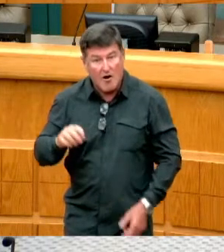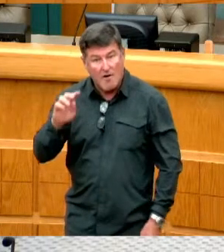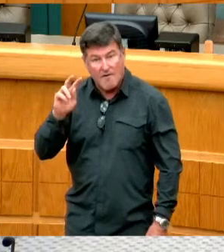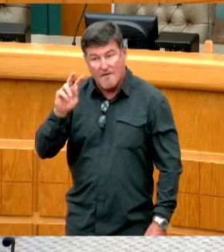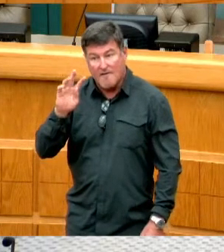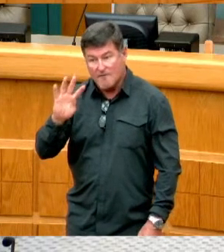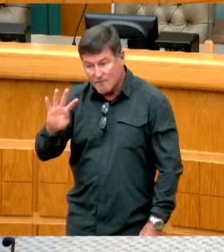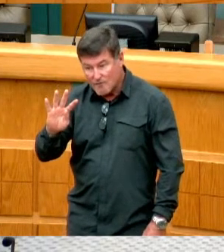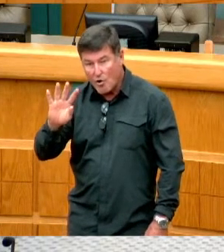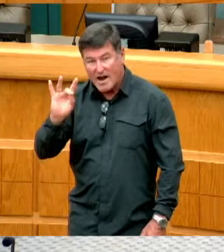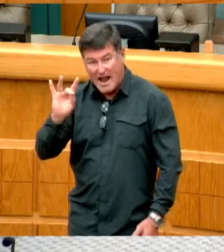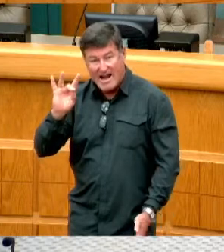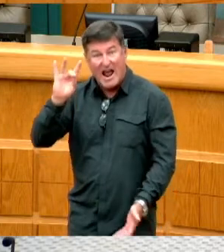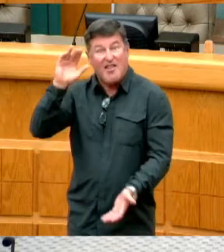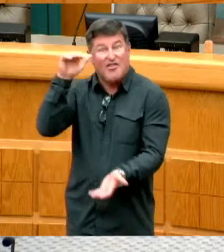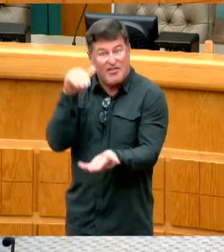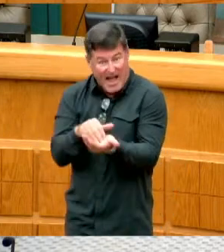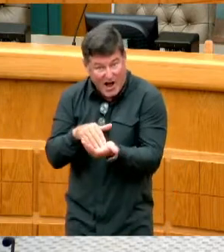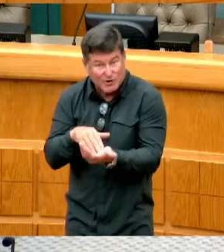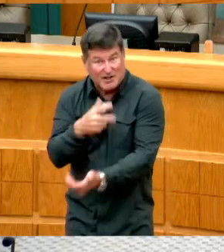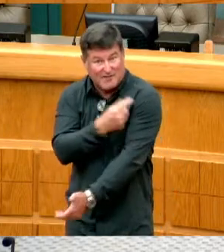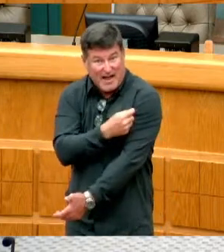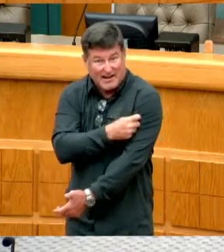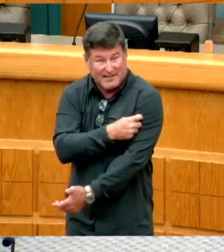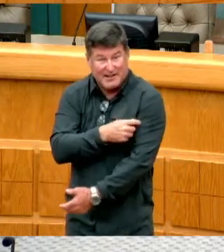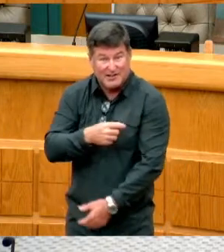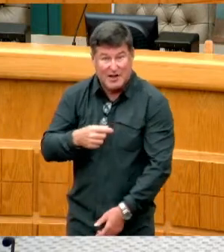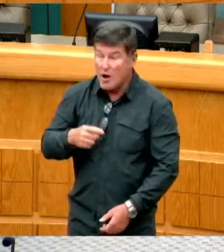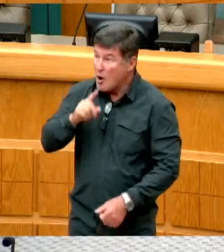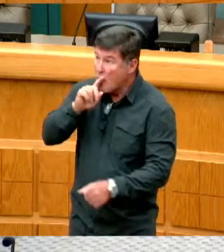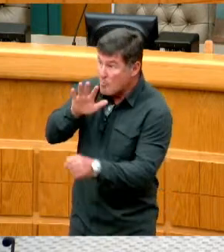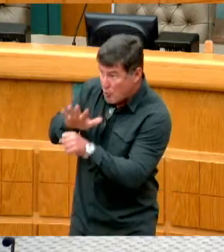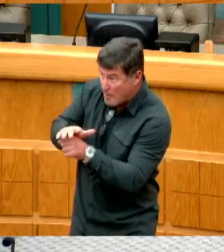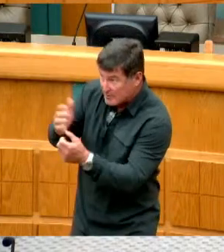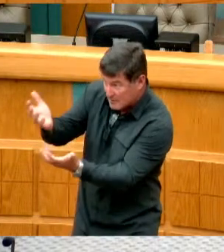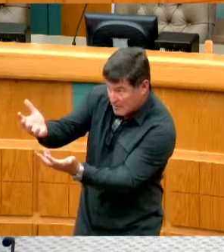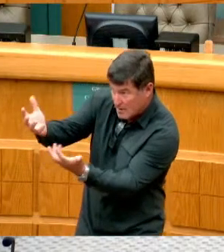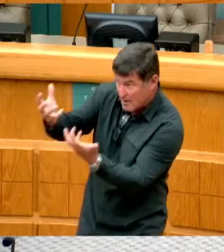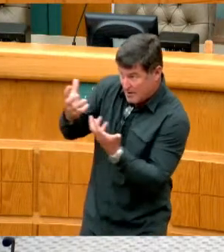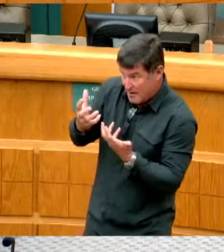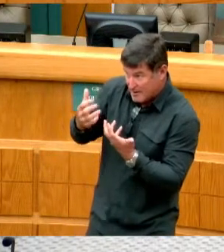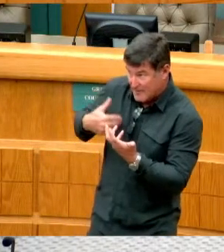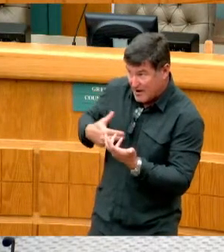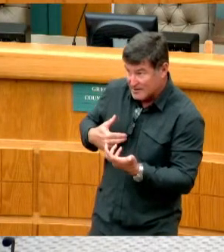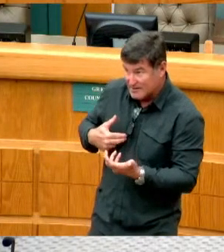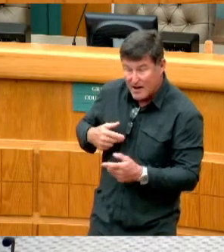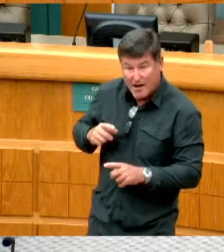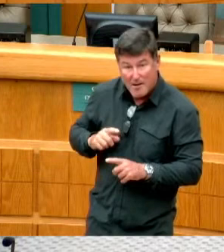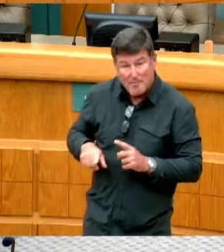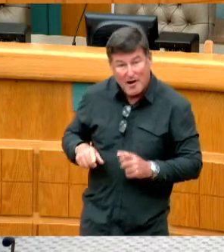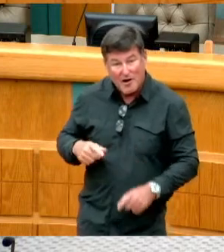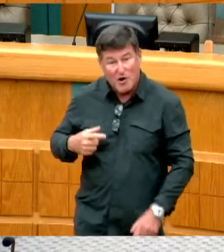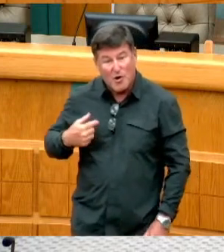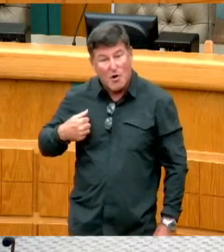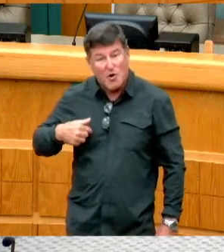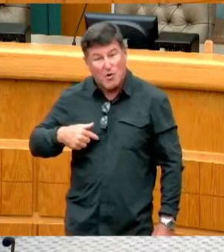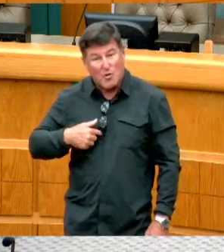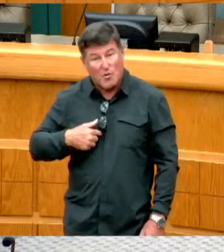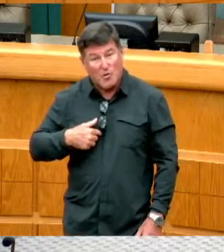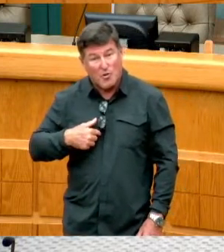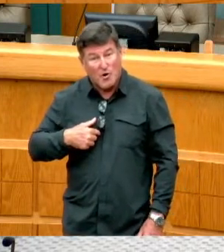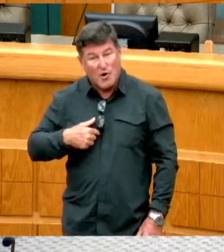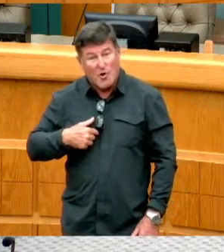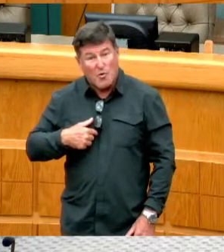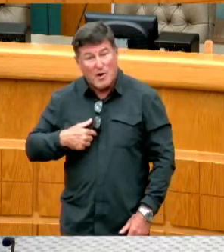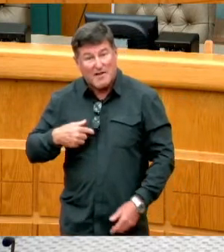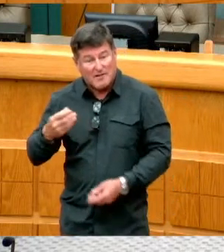county. But we still have, according to the state records, only about 28,000 of which have